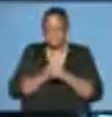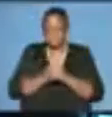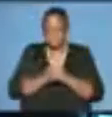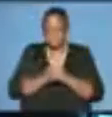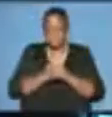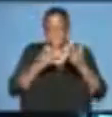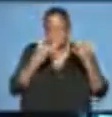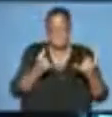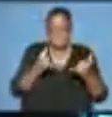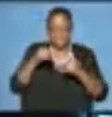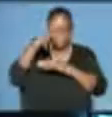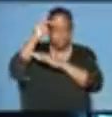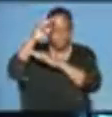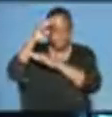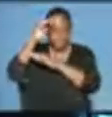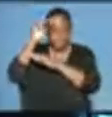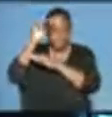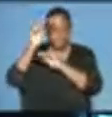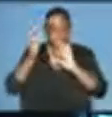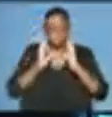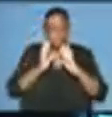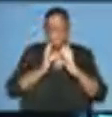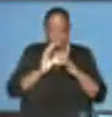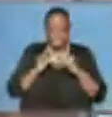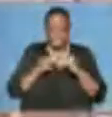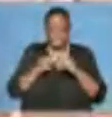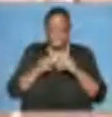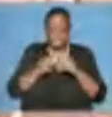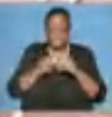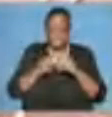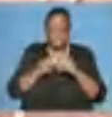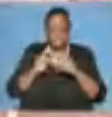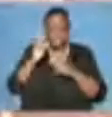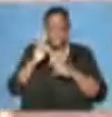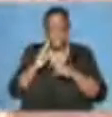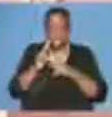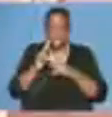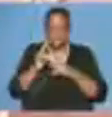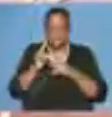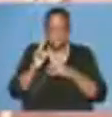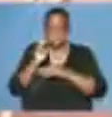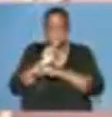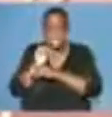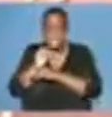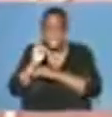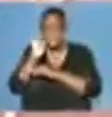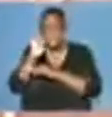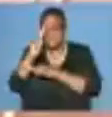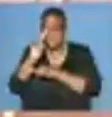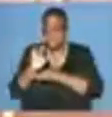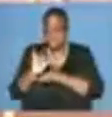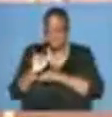Meantime, the prime minister is scolding the print media for what he terms not getting their facts right. He was speaking to the